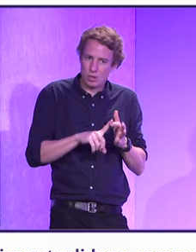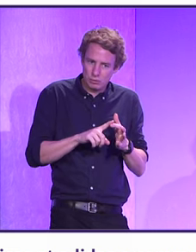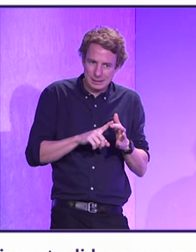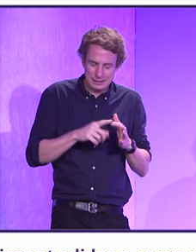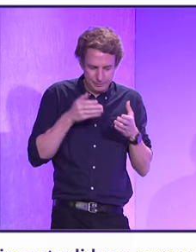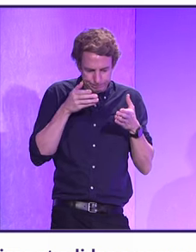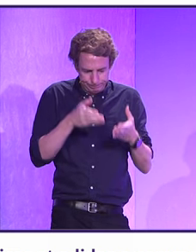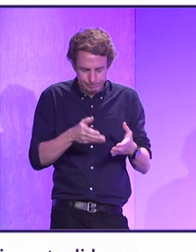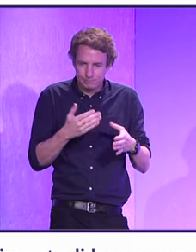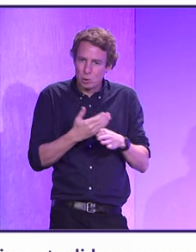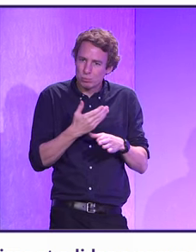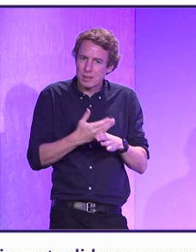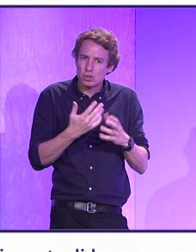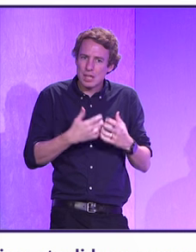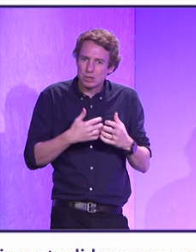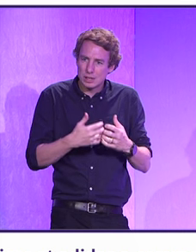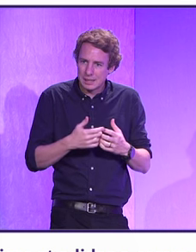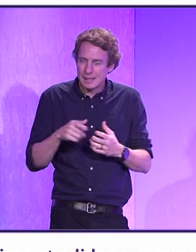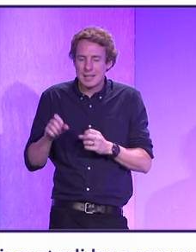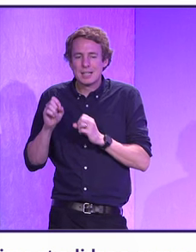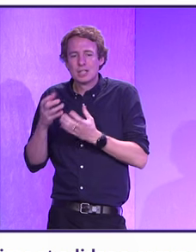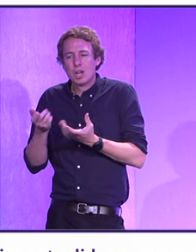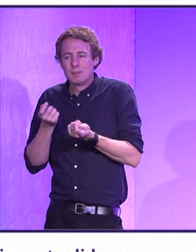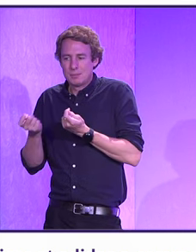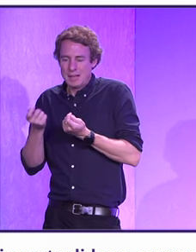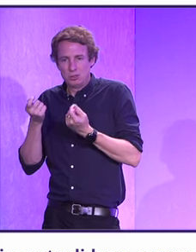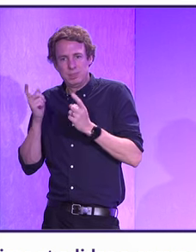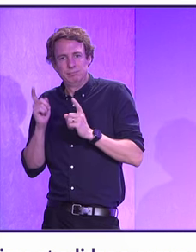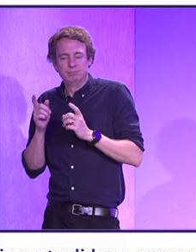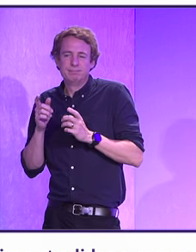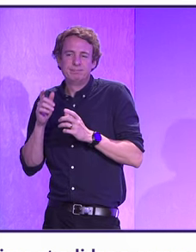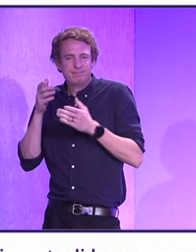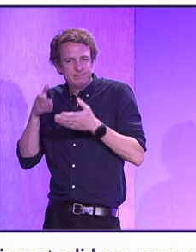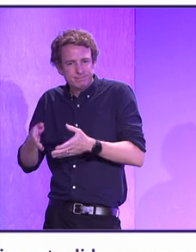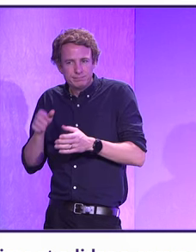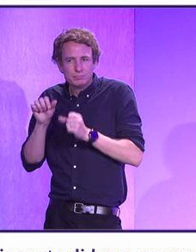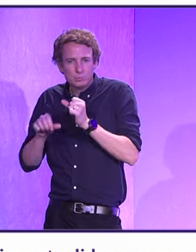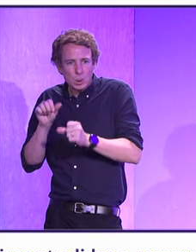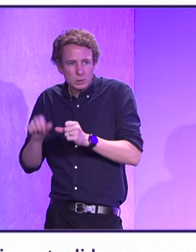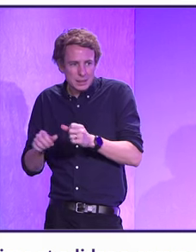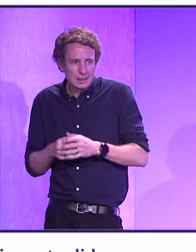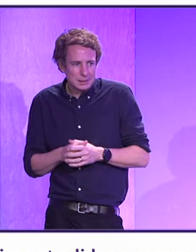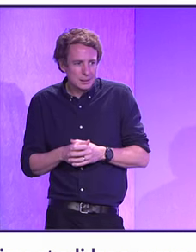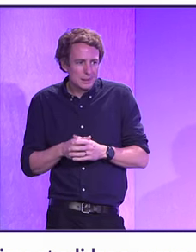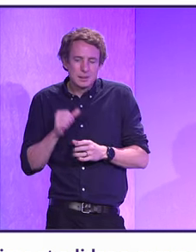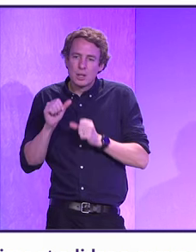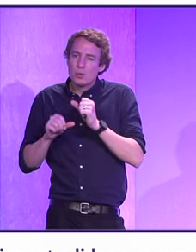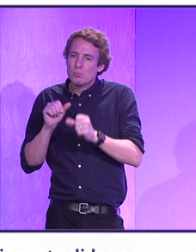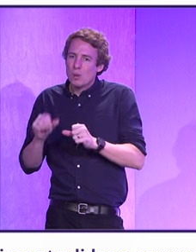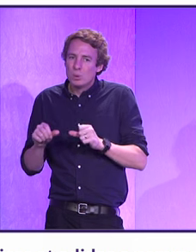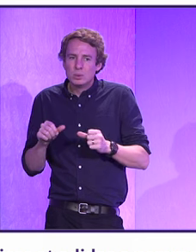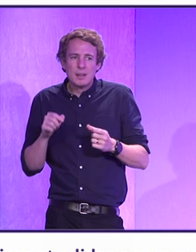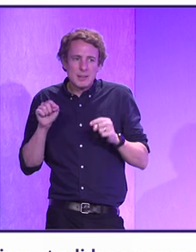team, focusing on operations and engineering, and one is the service management team, which is focusing on processes, so processes creation, and